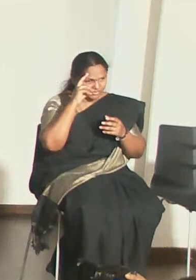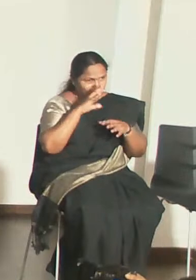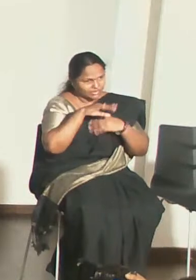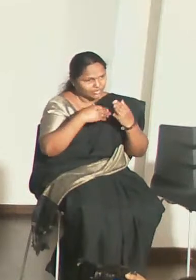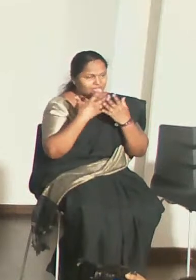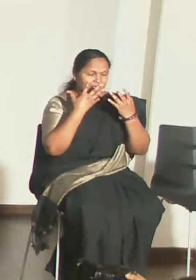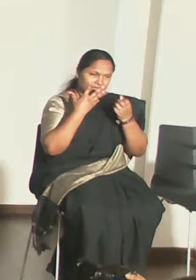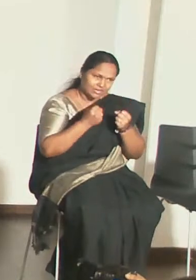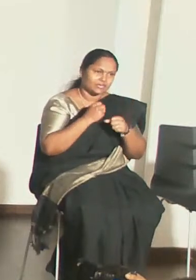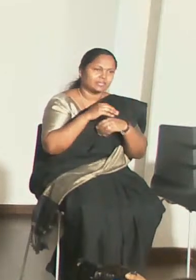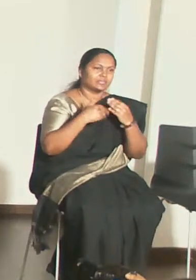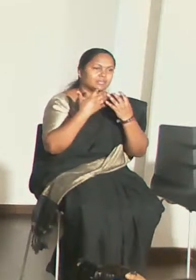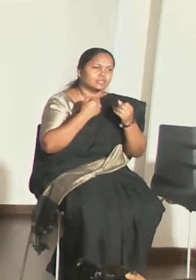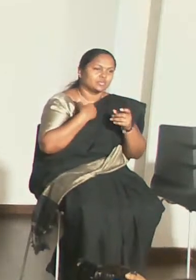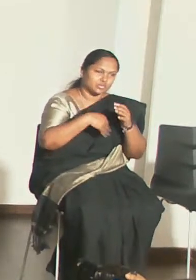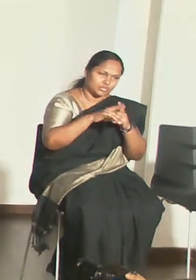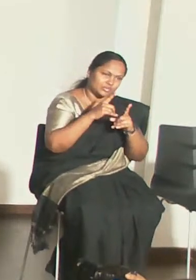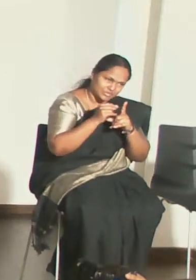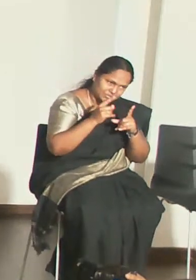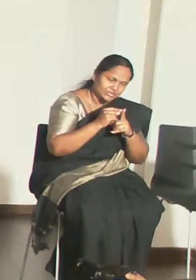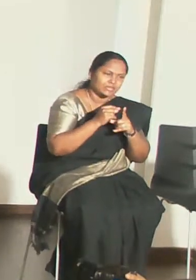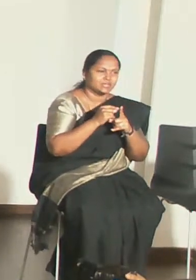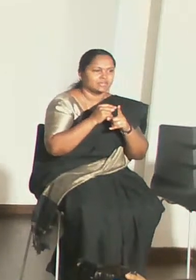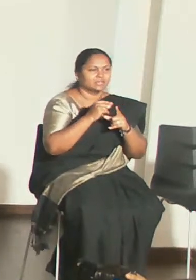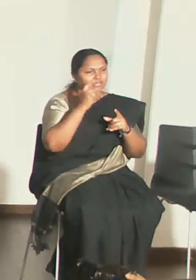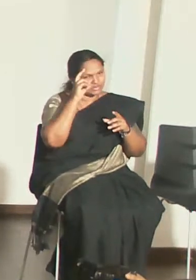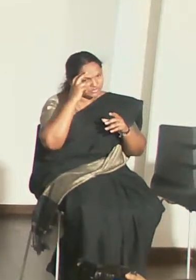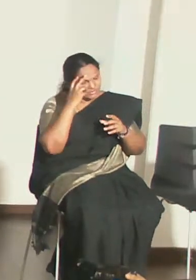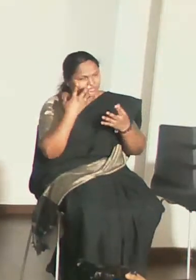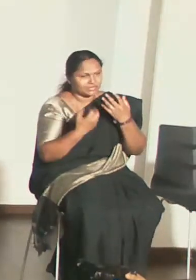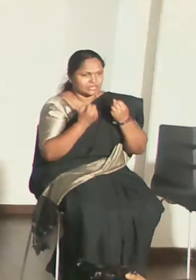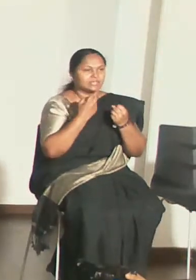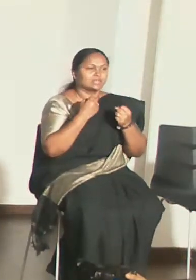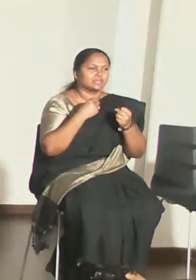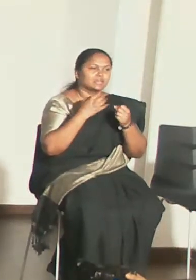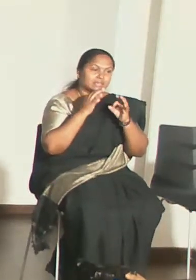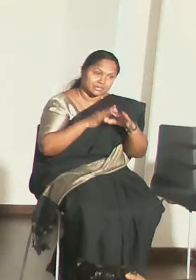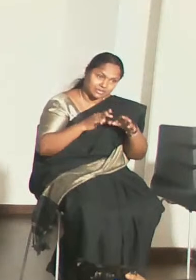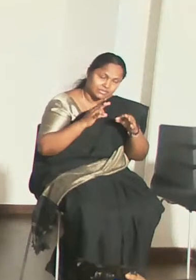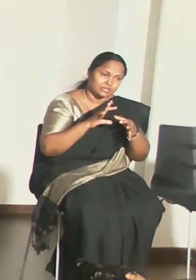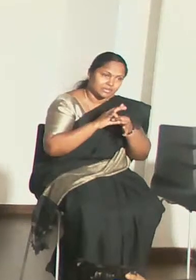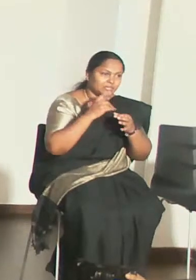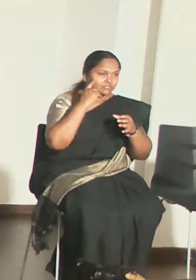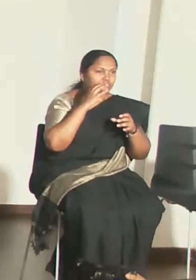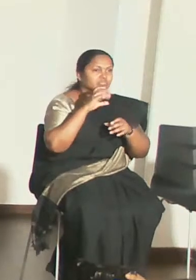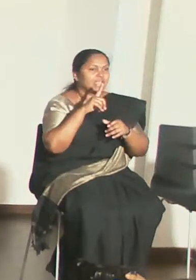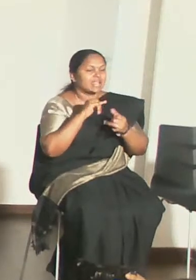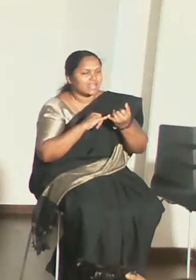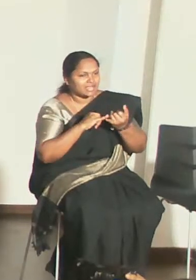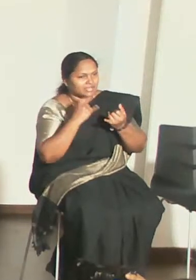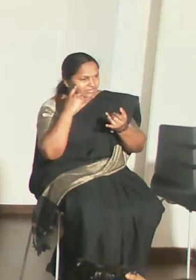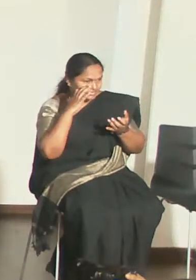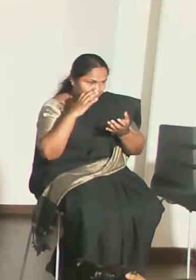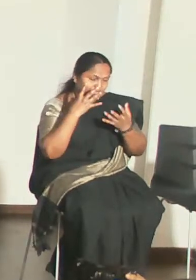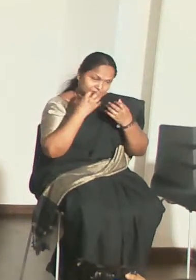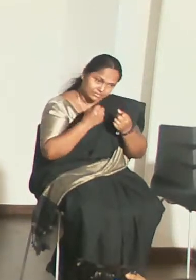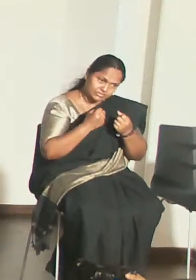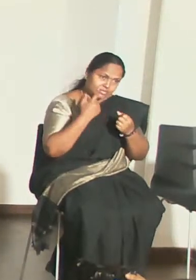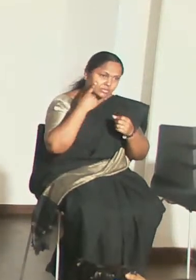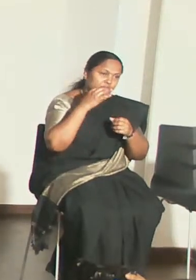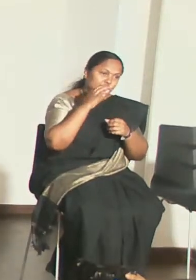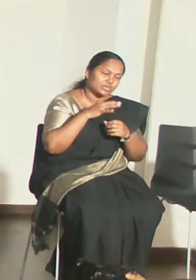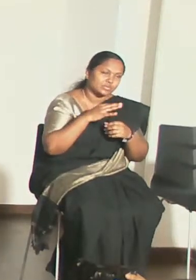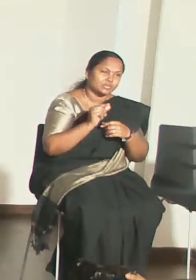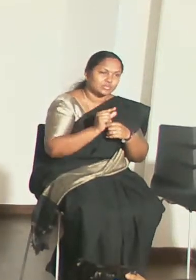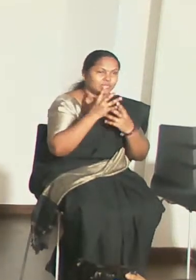for the philosopher. We go Descartes, we teach doubt, skepticism, and Rene Descartes, the classic, the